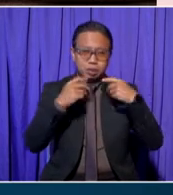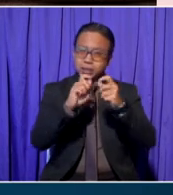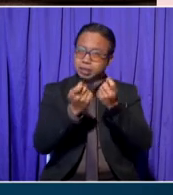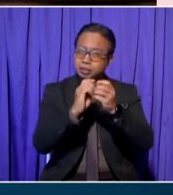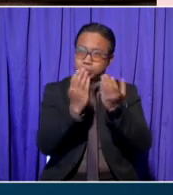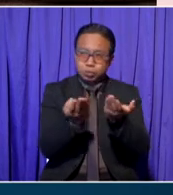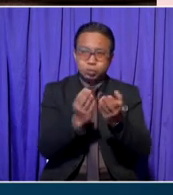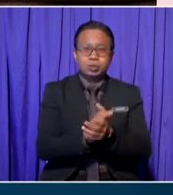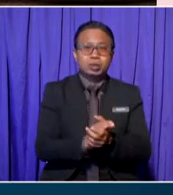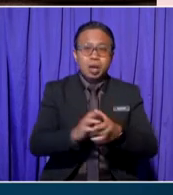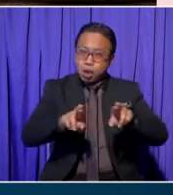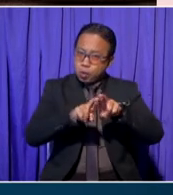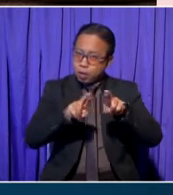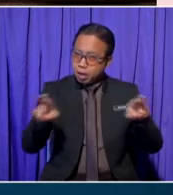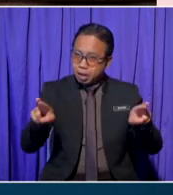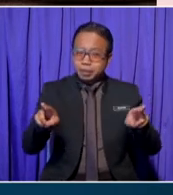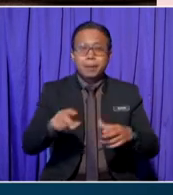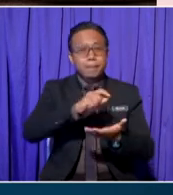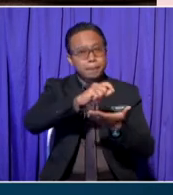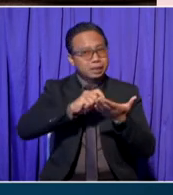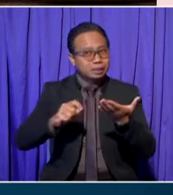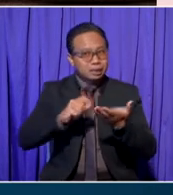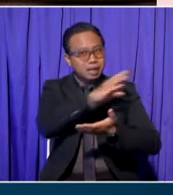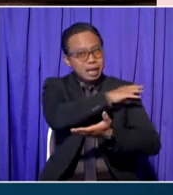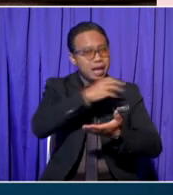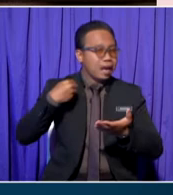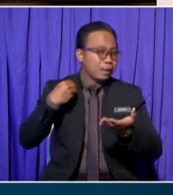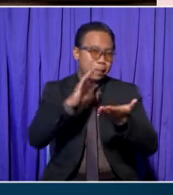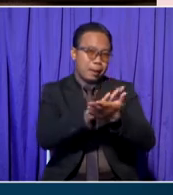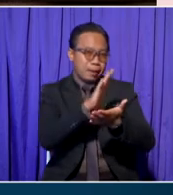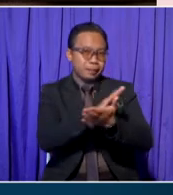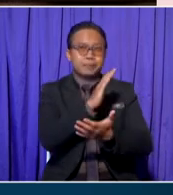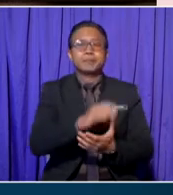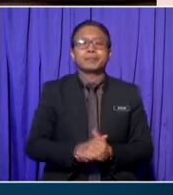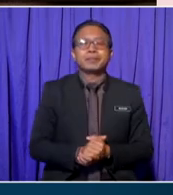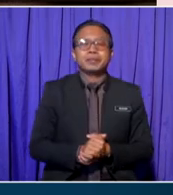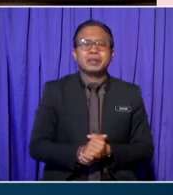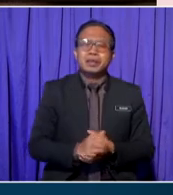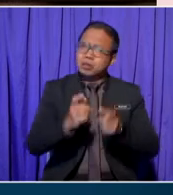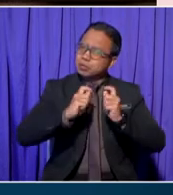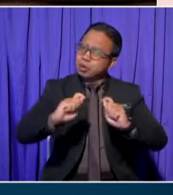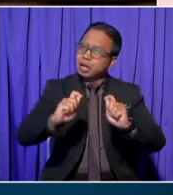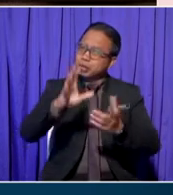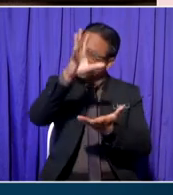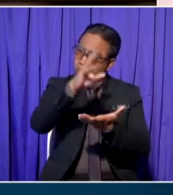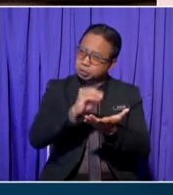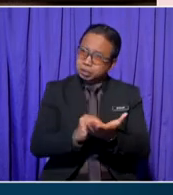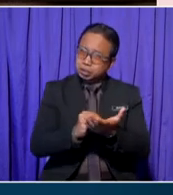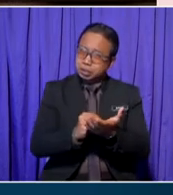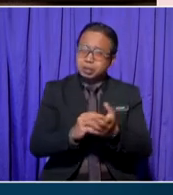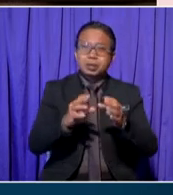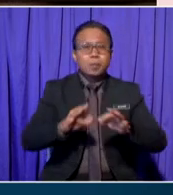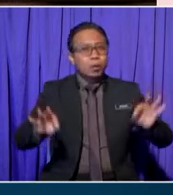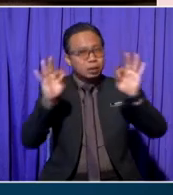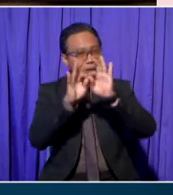textbook, a ruler, pencil, and a piece of paper. Try to jot down important